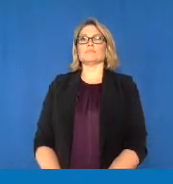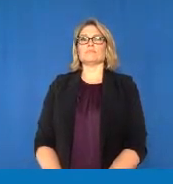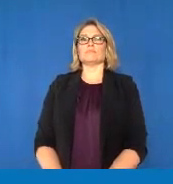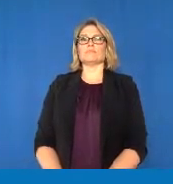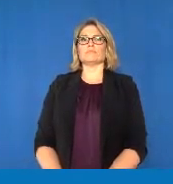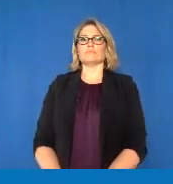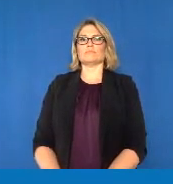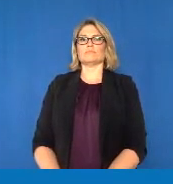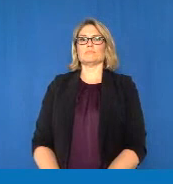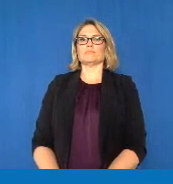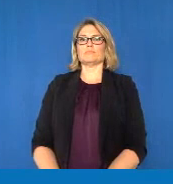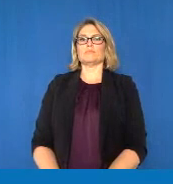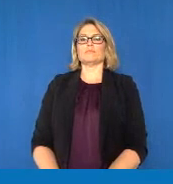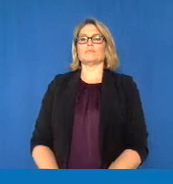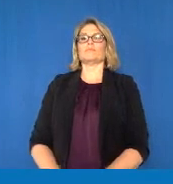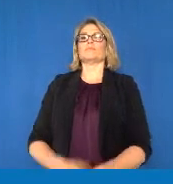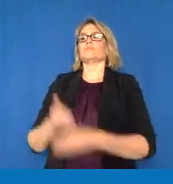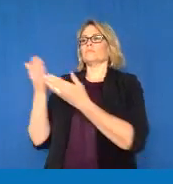Dr. Russell.